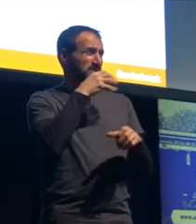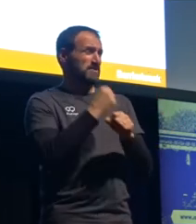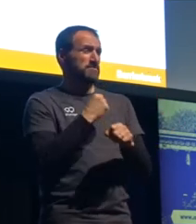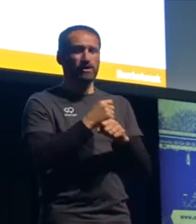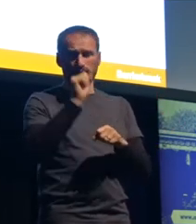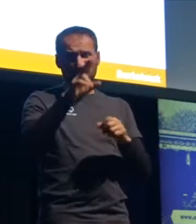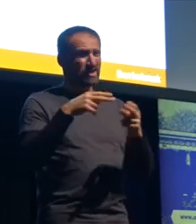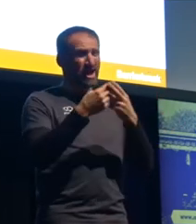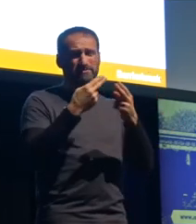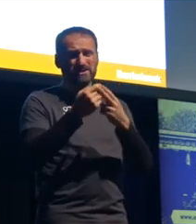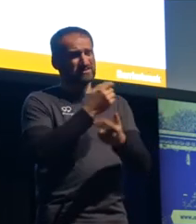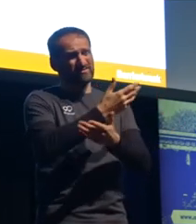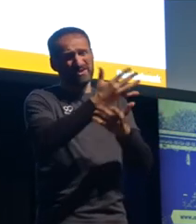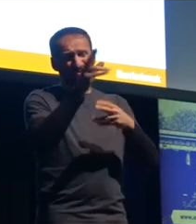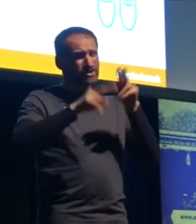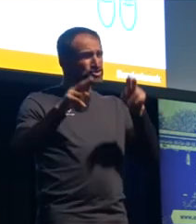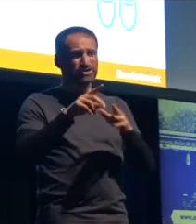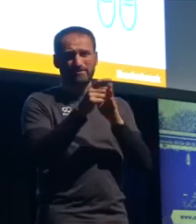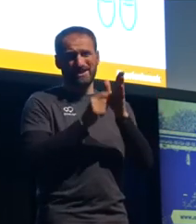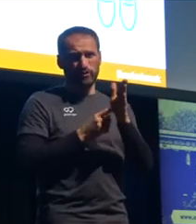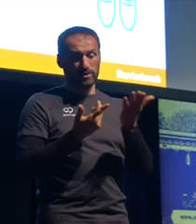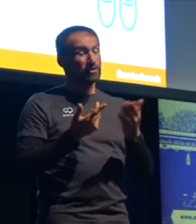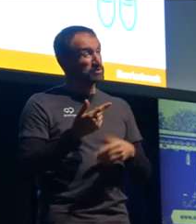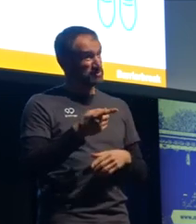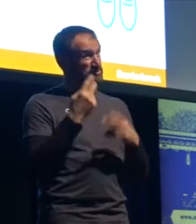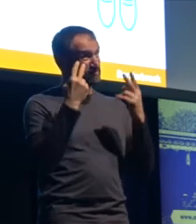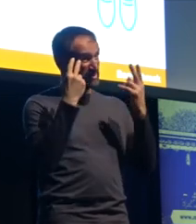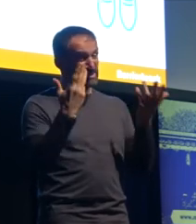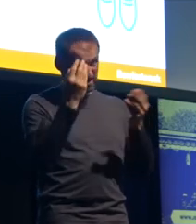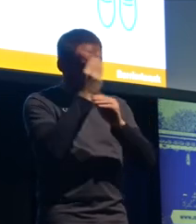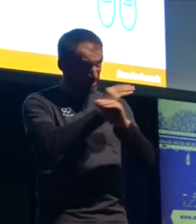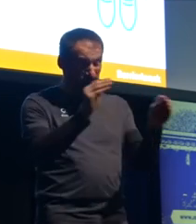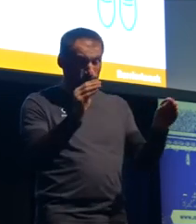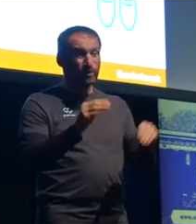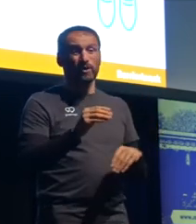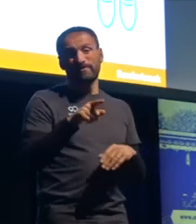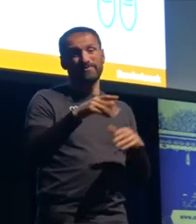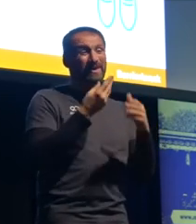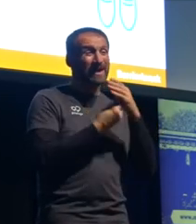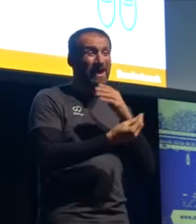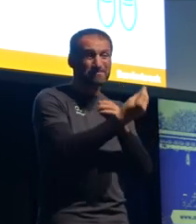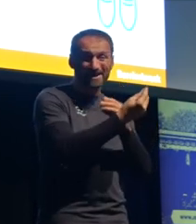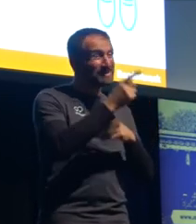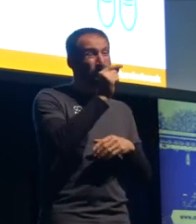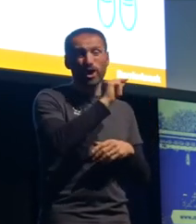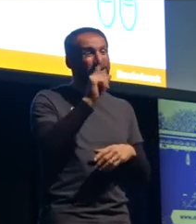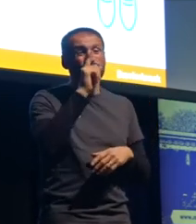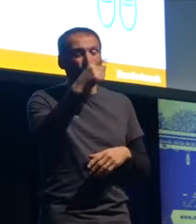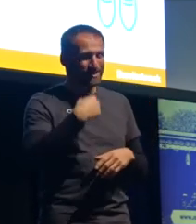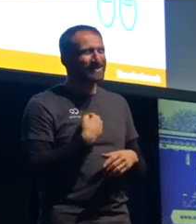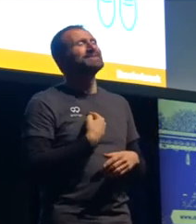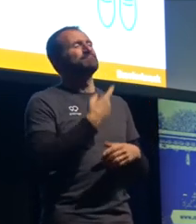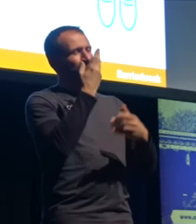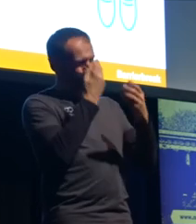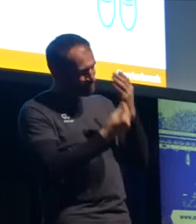conditions. And this is something very, very important, because empathy is not just about putting yourself in other people's shoes.